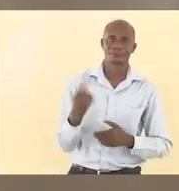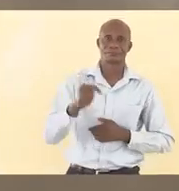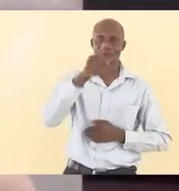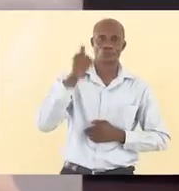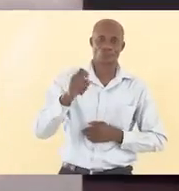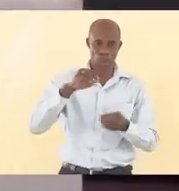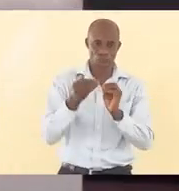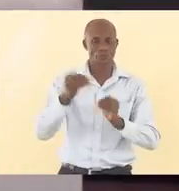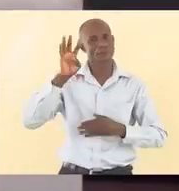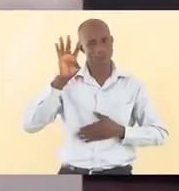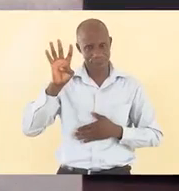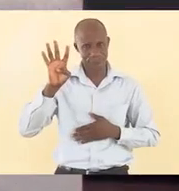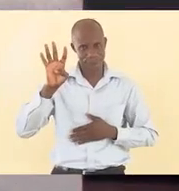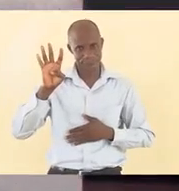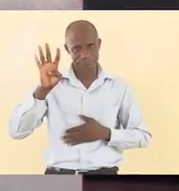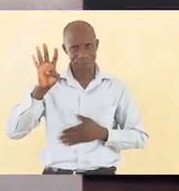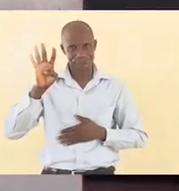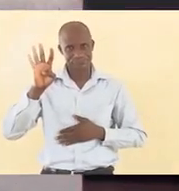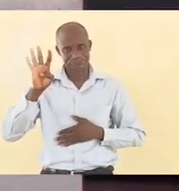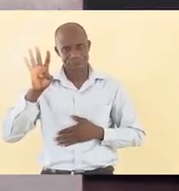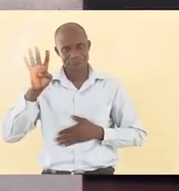And then question number four.